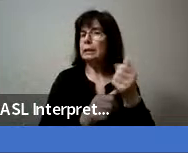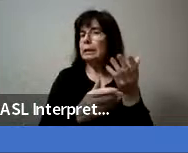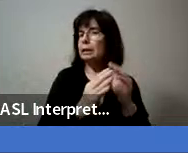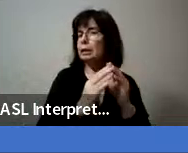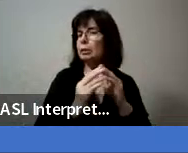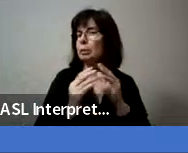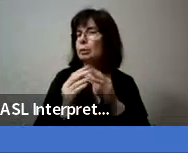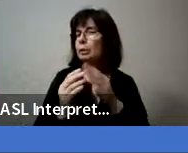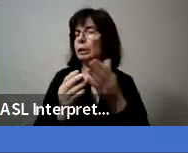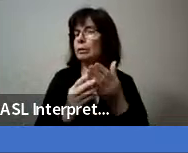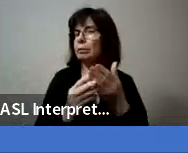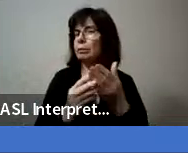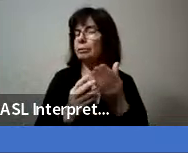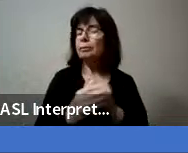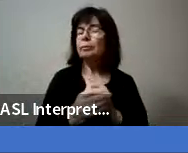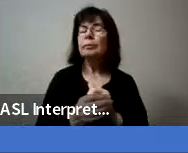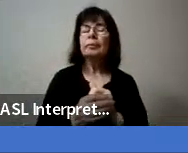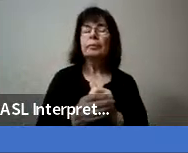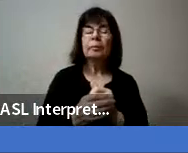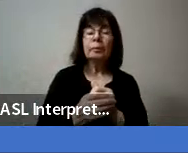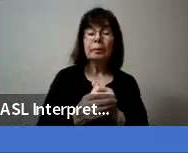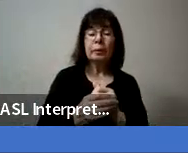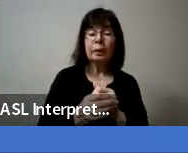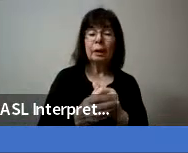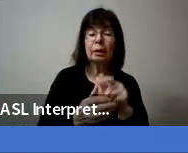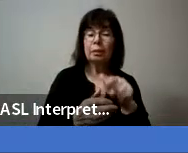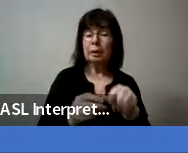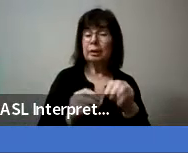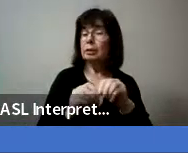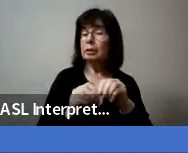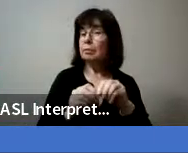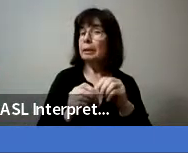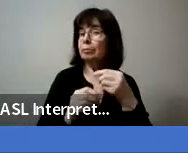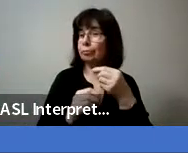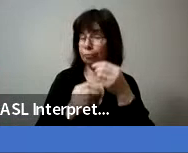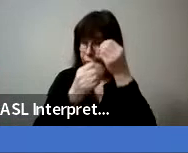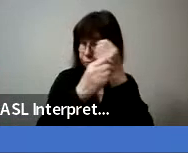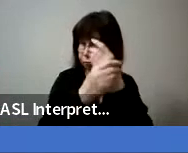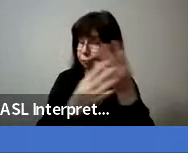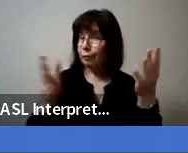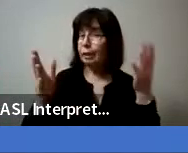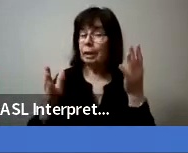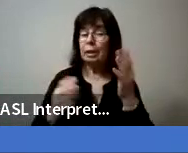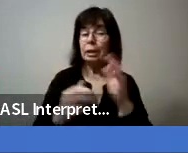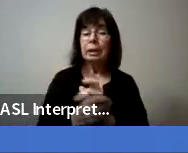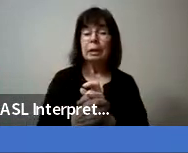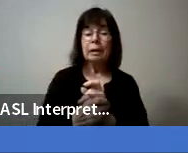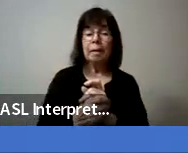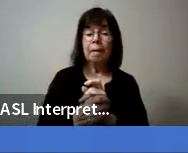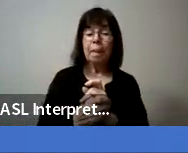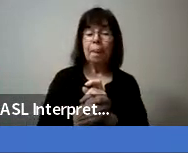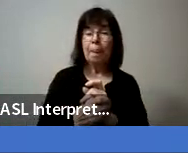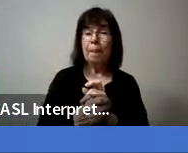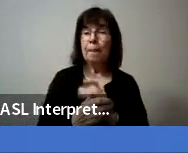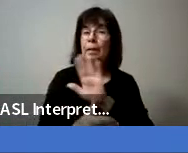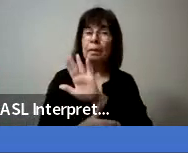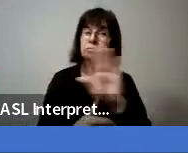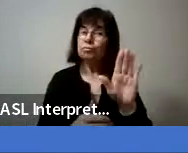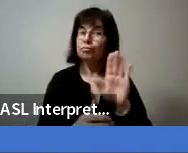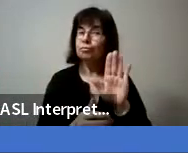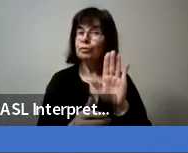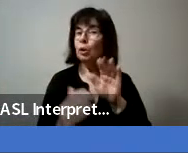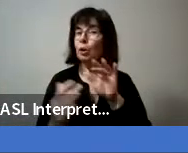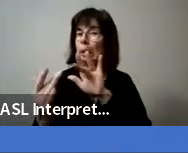renewals. And so they have also been spreading the message of ensuring that your contact information